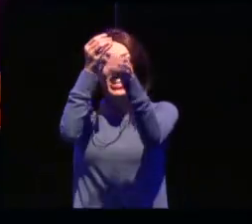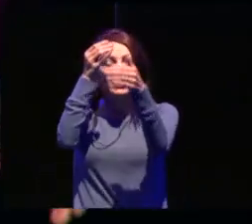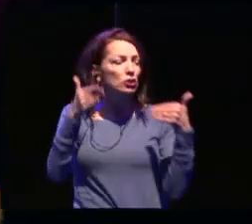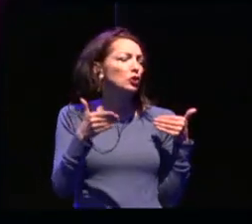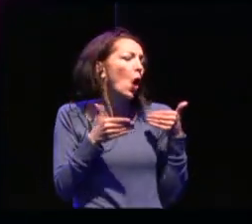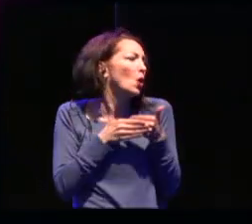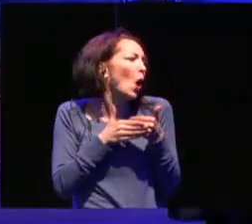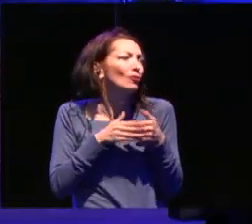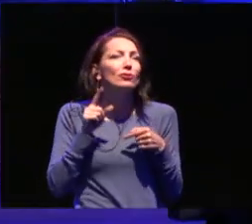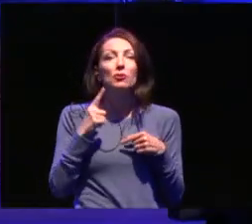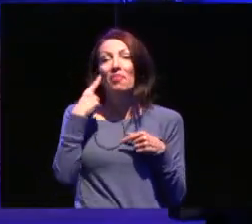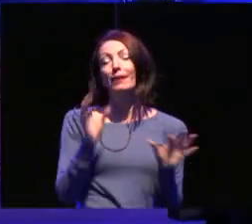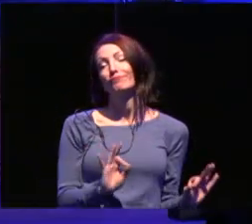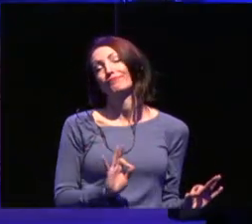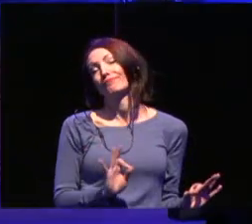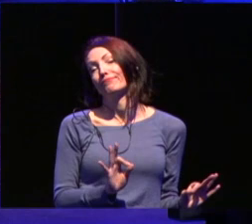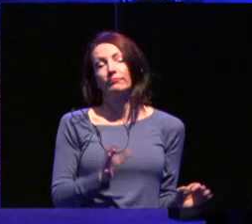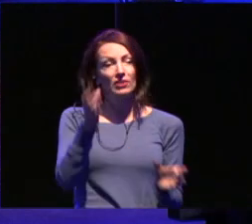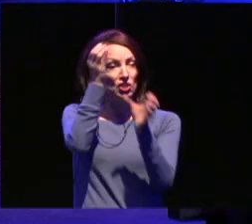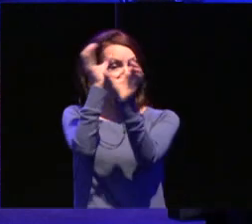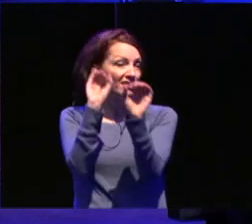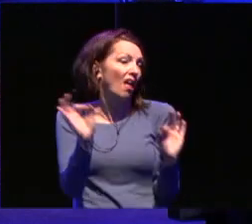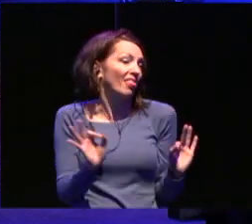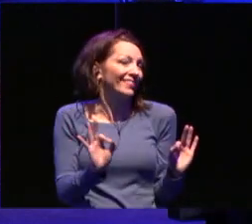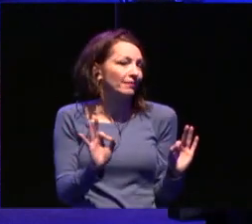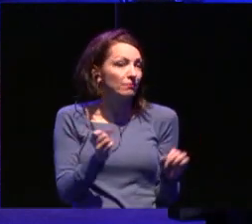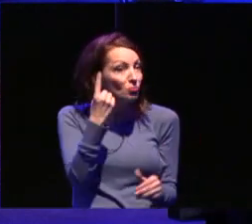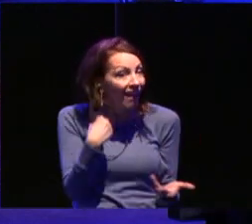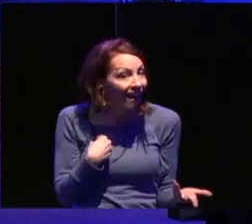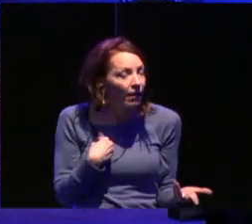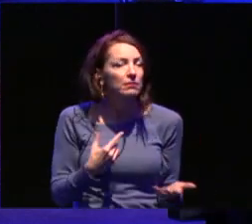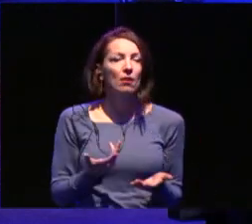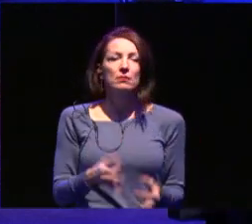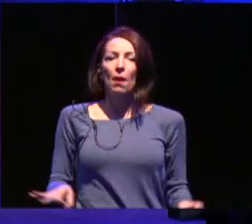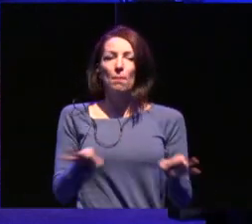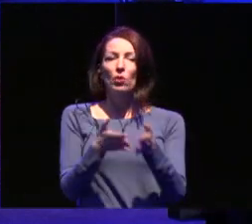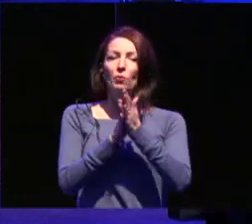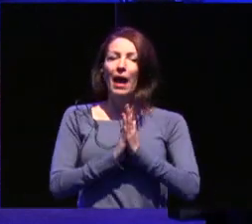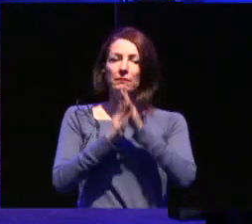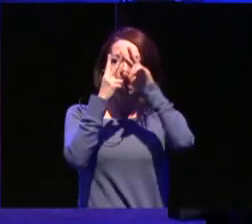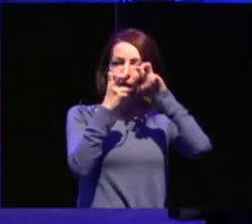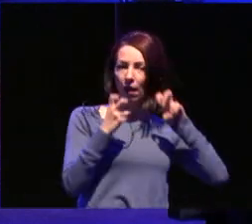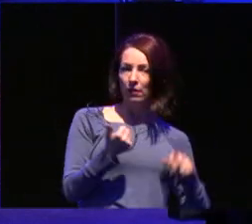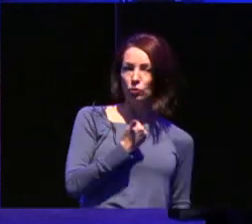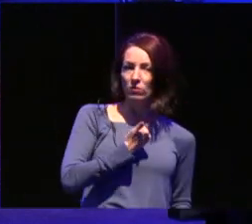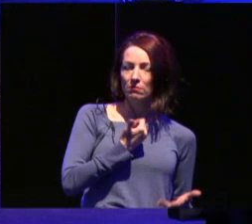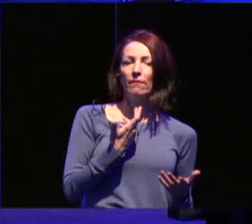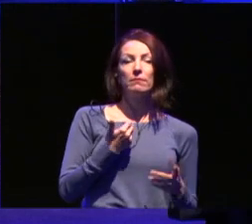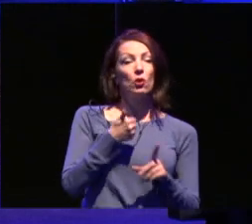close to you, you don't even think it's genius. You see? So you want to begin to ask yourself, what is my